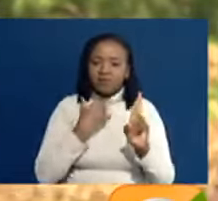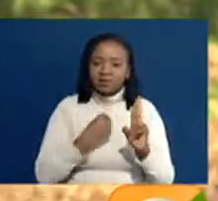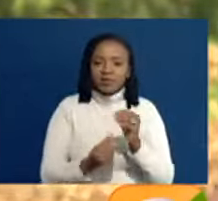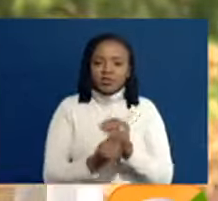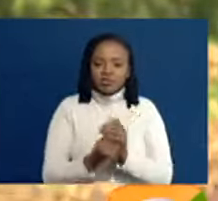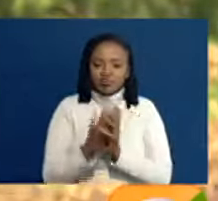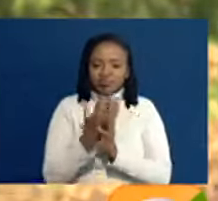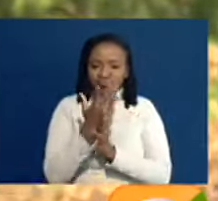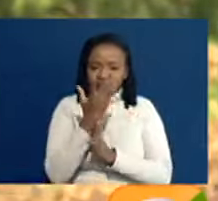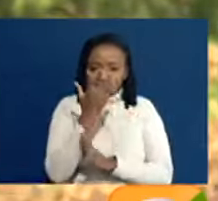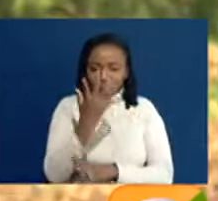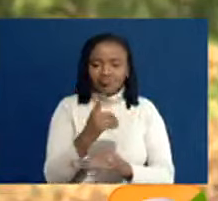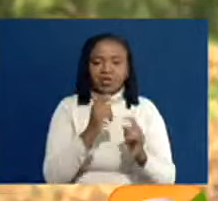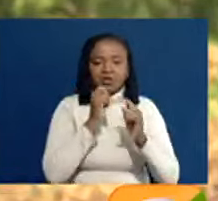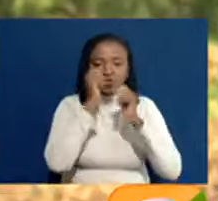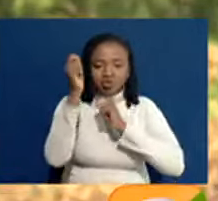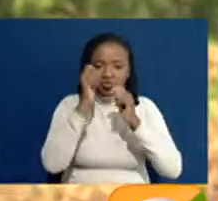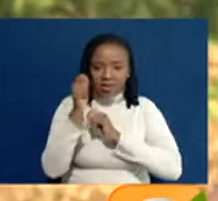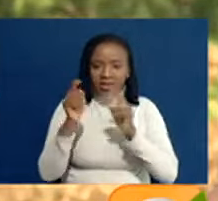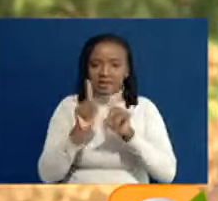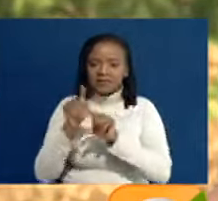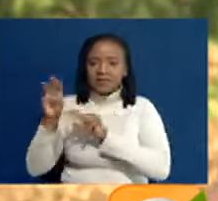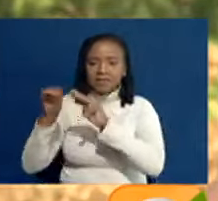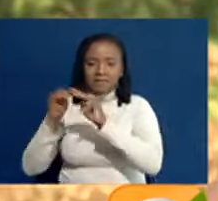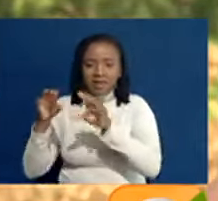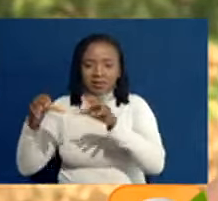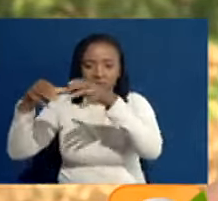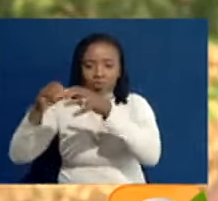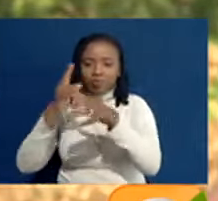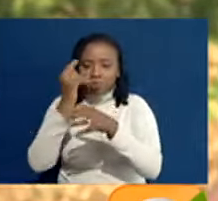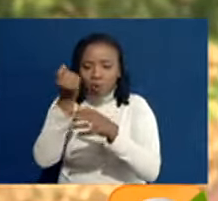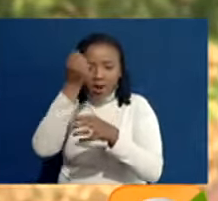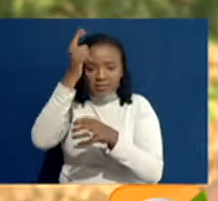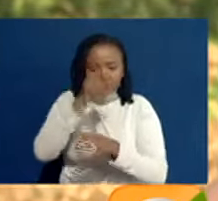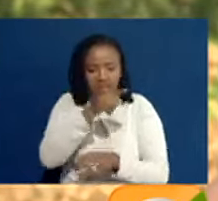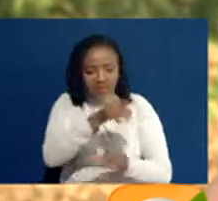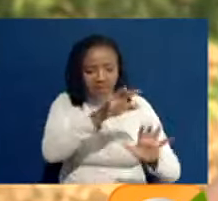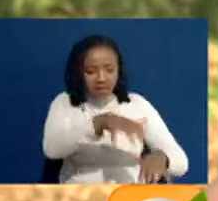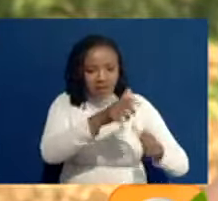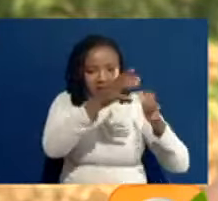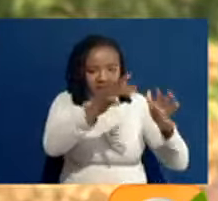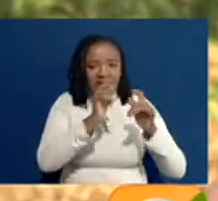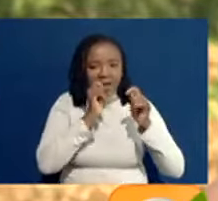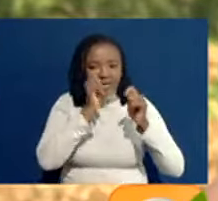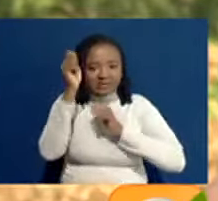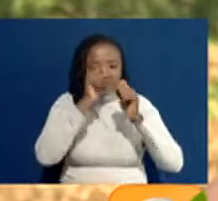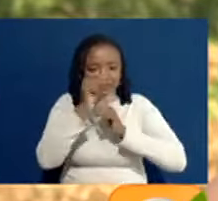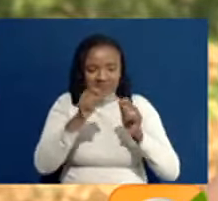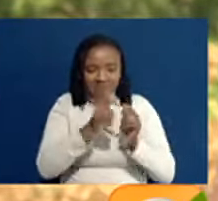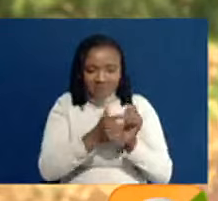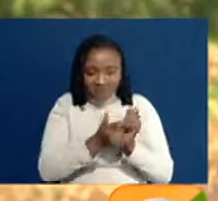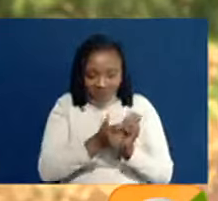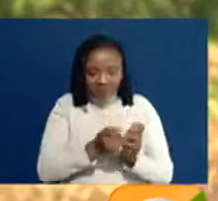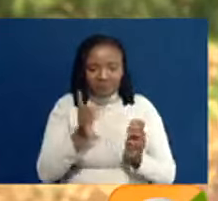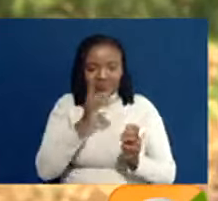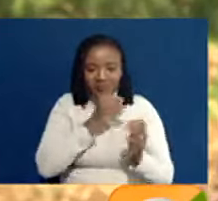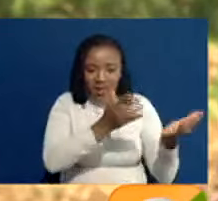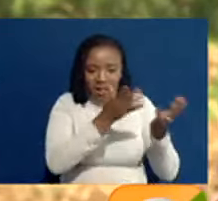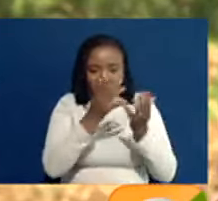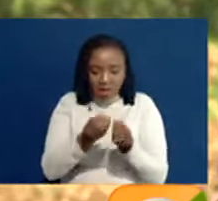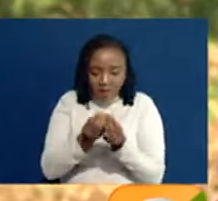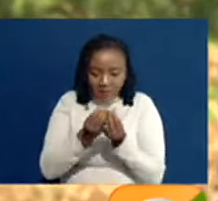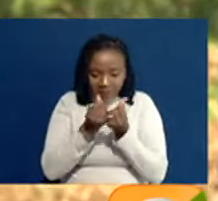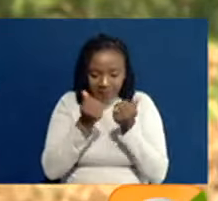cane. Management ambaye naelewa, mkulima hapa akipanda miwa, miwa hiyo itasagwa, sukari